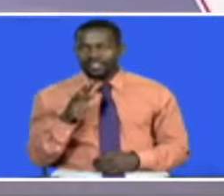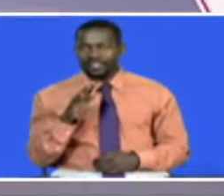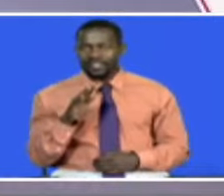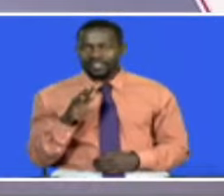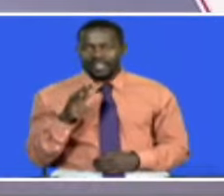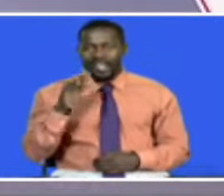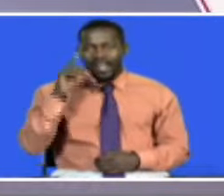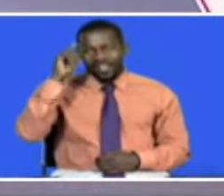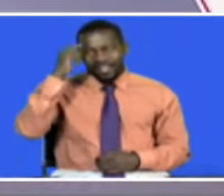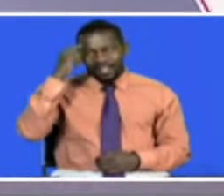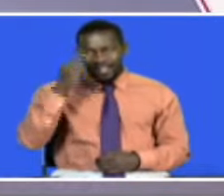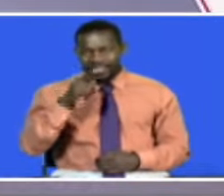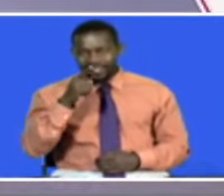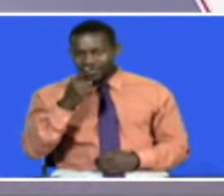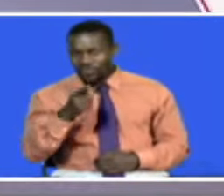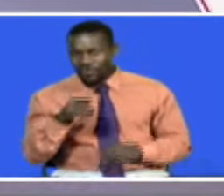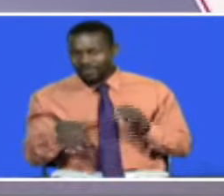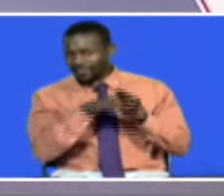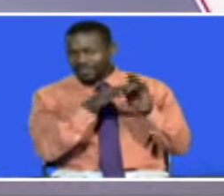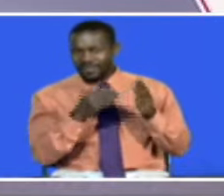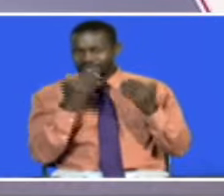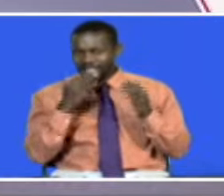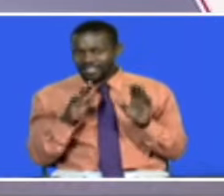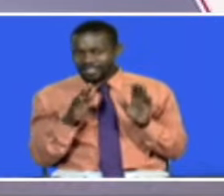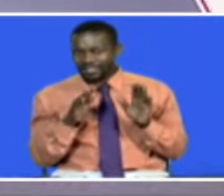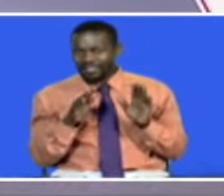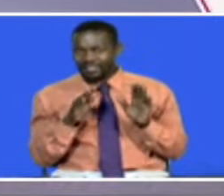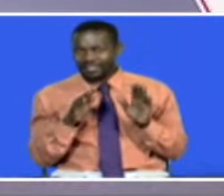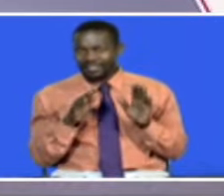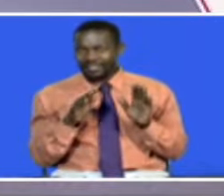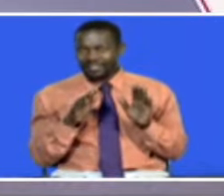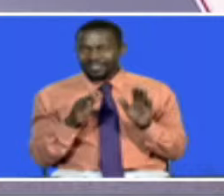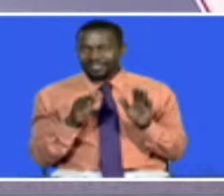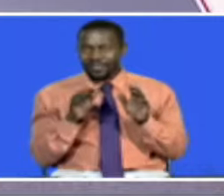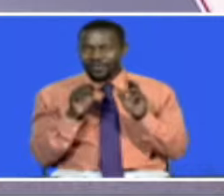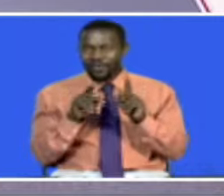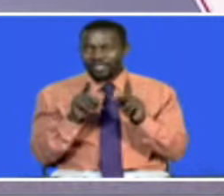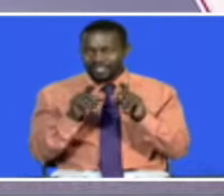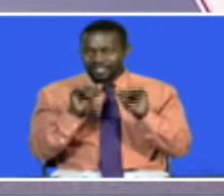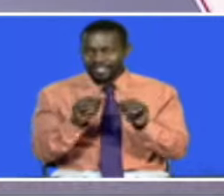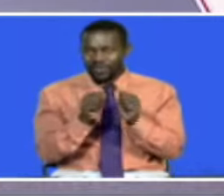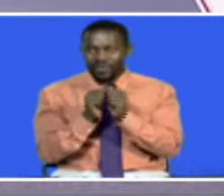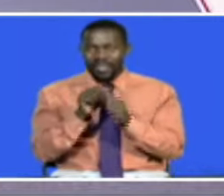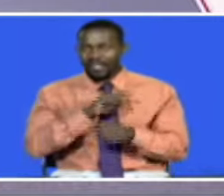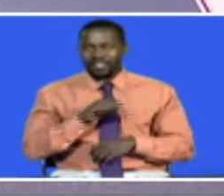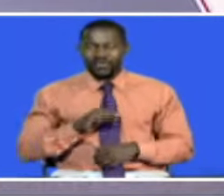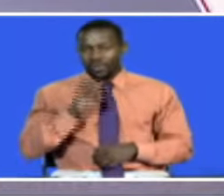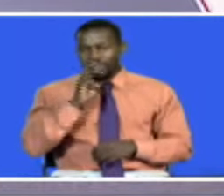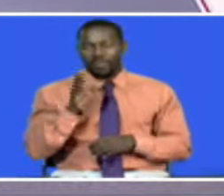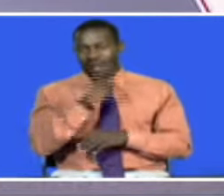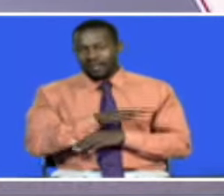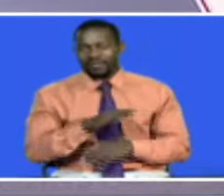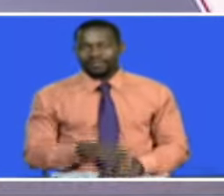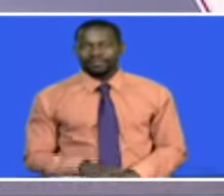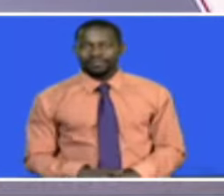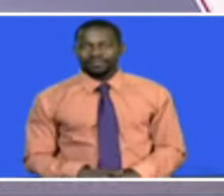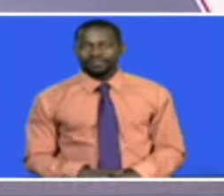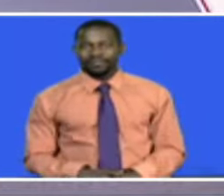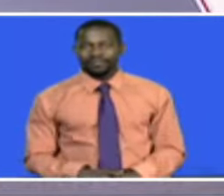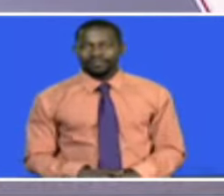impeached by Mark. He said you're not coming. All right, gentlemen, stay with us. We are back in a moment.